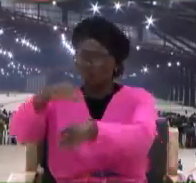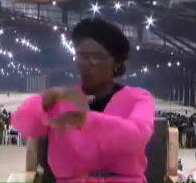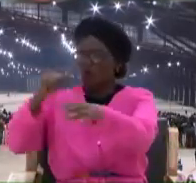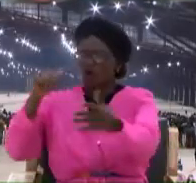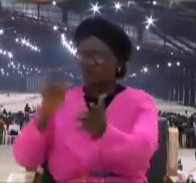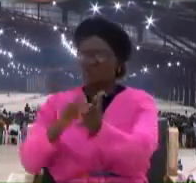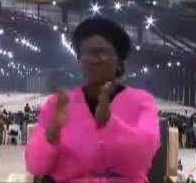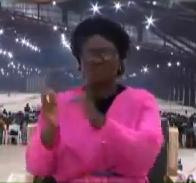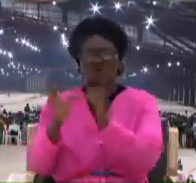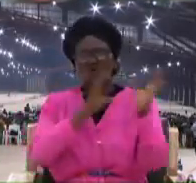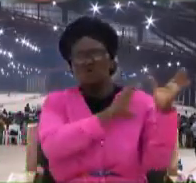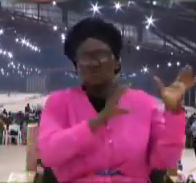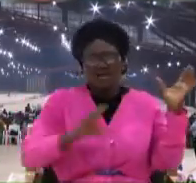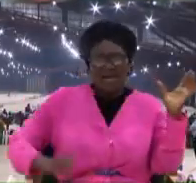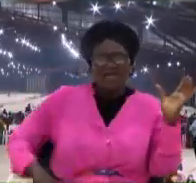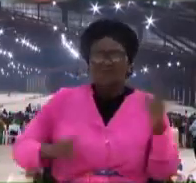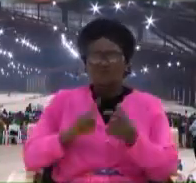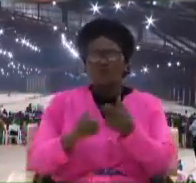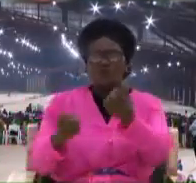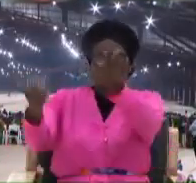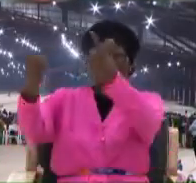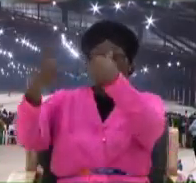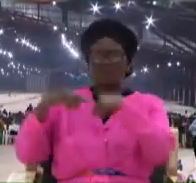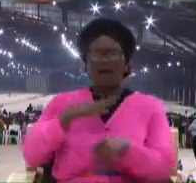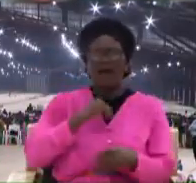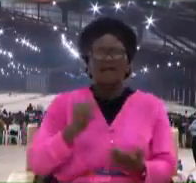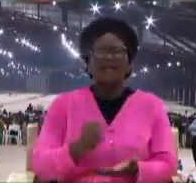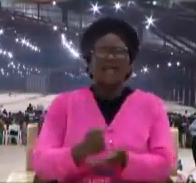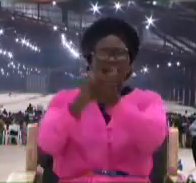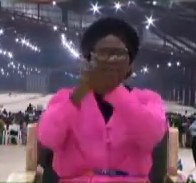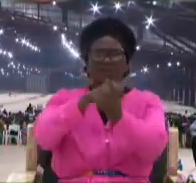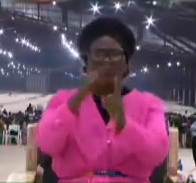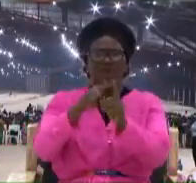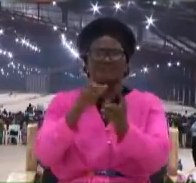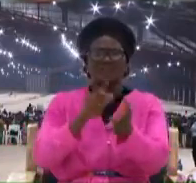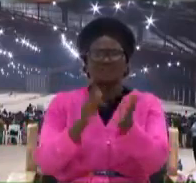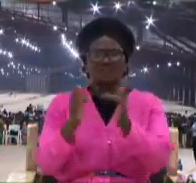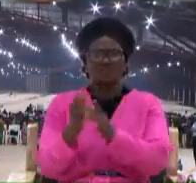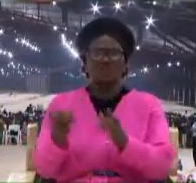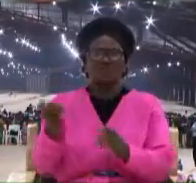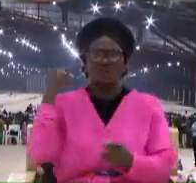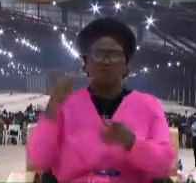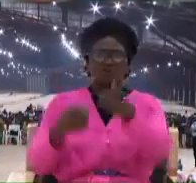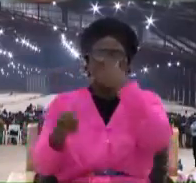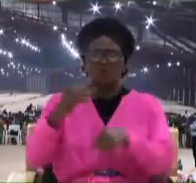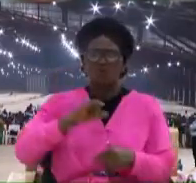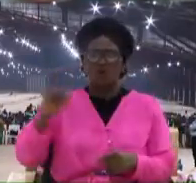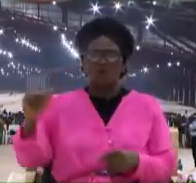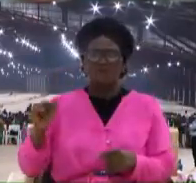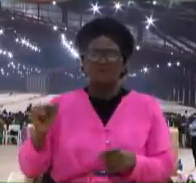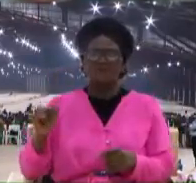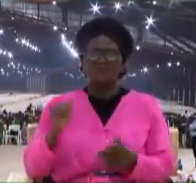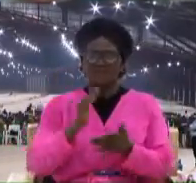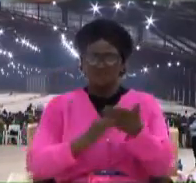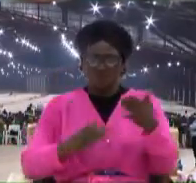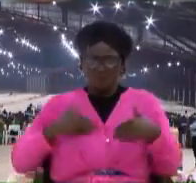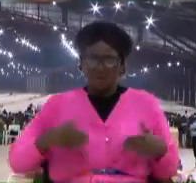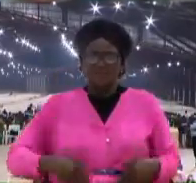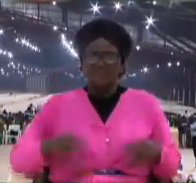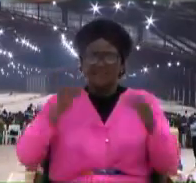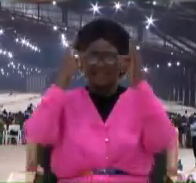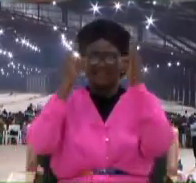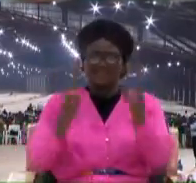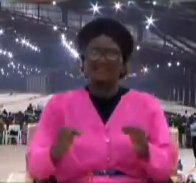help. But while Jesus was coming, somebody decided to